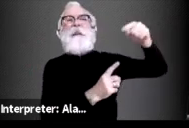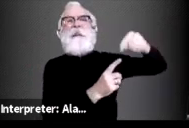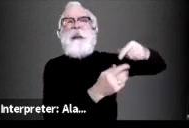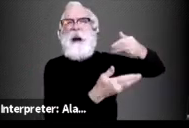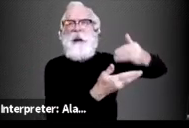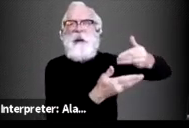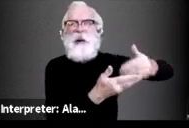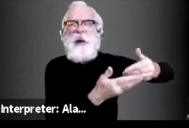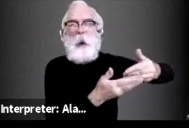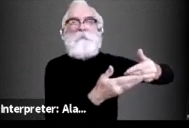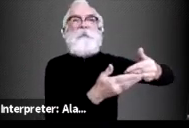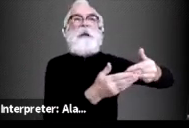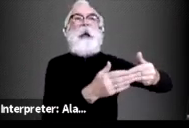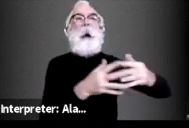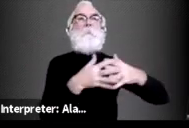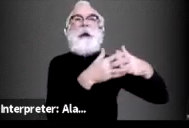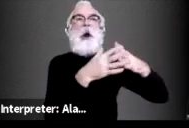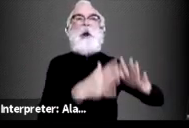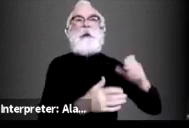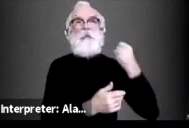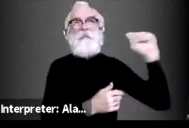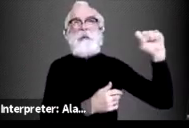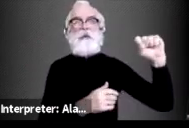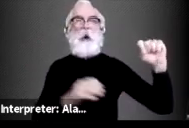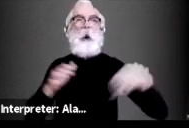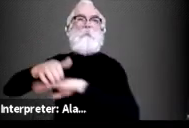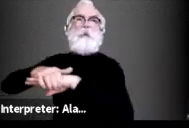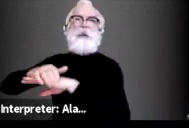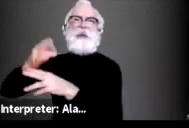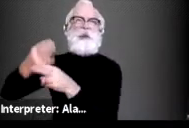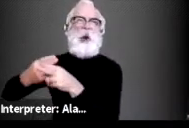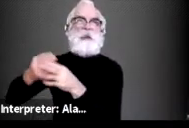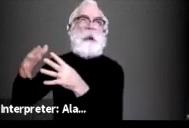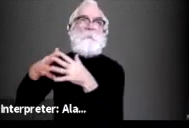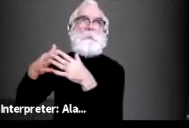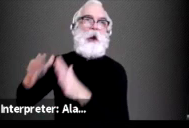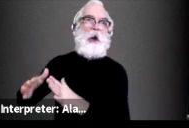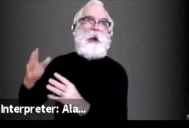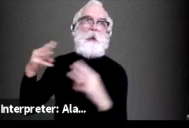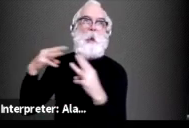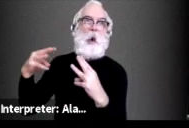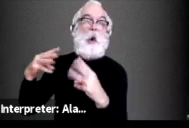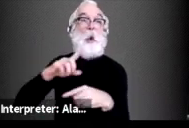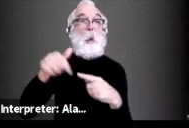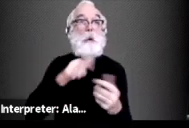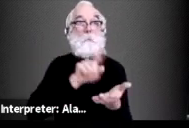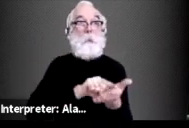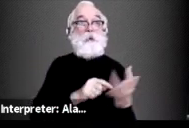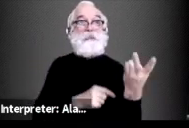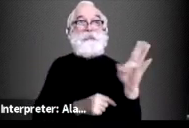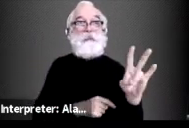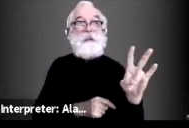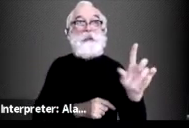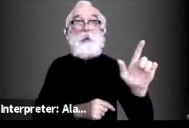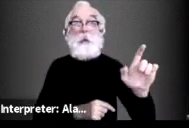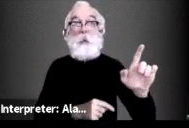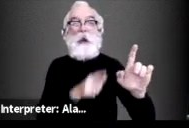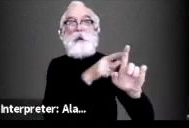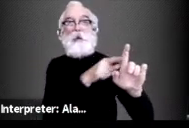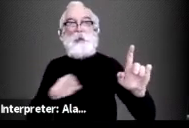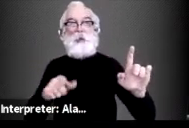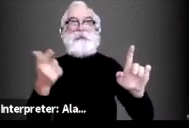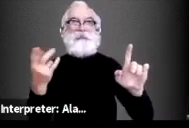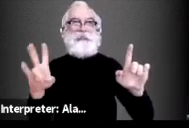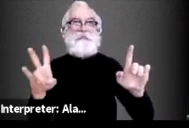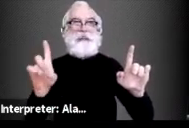War. They were originally published between 1721 and 1790. These